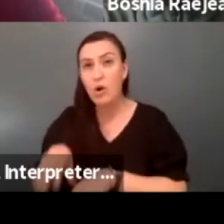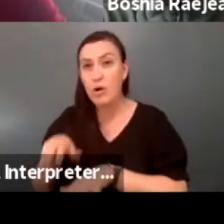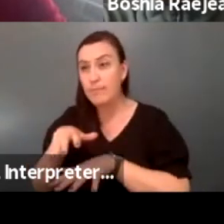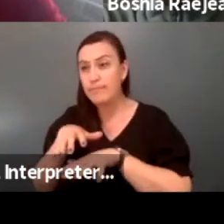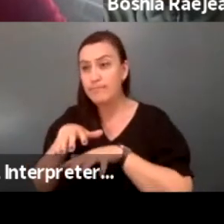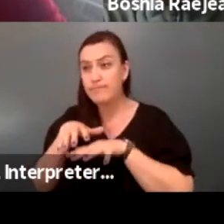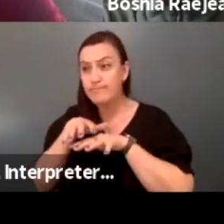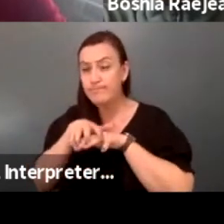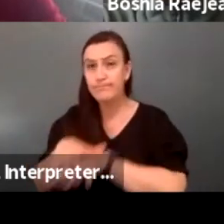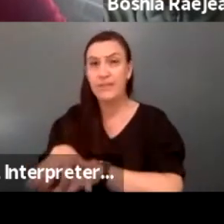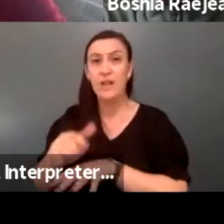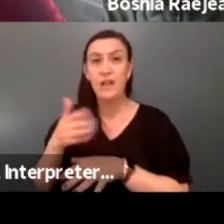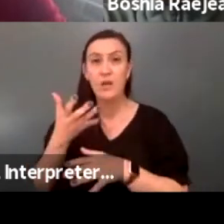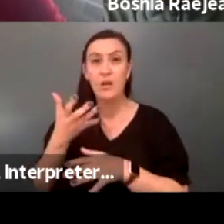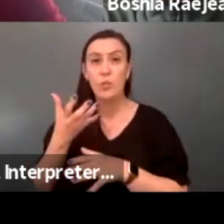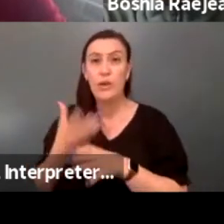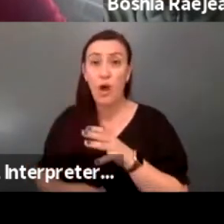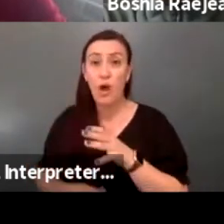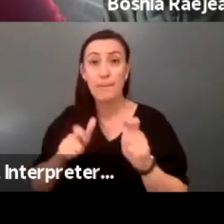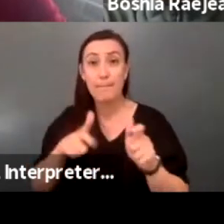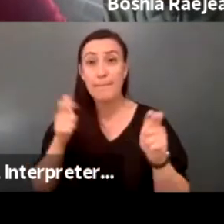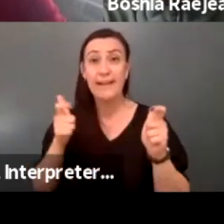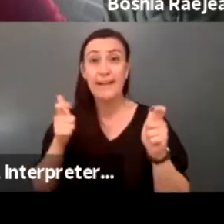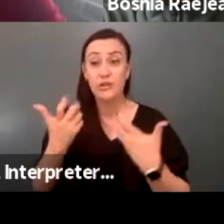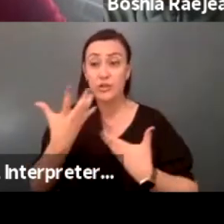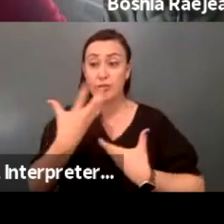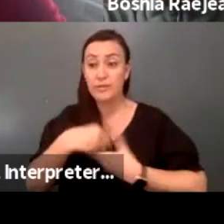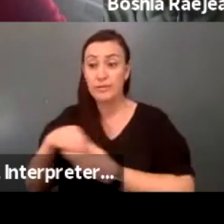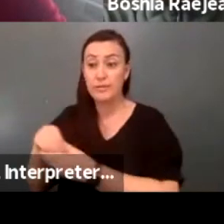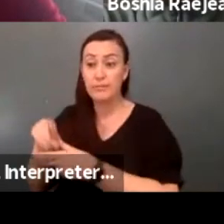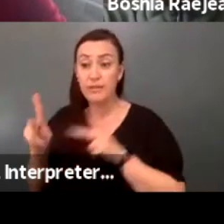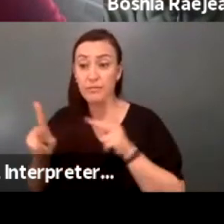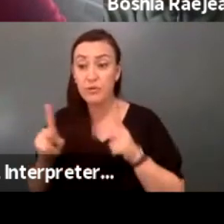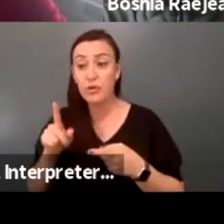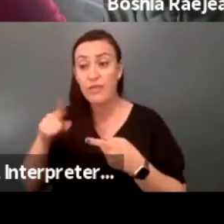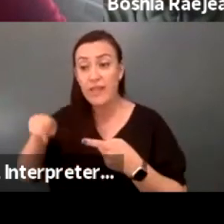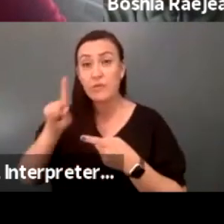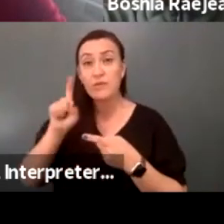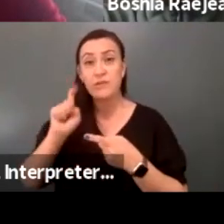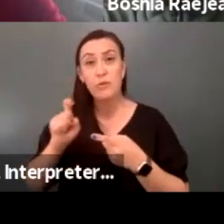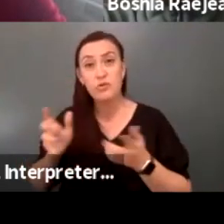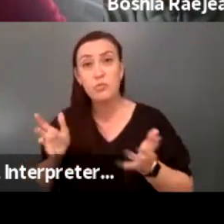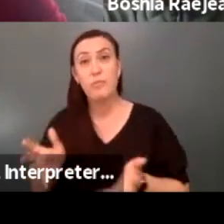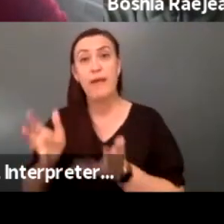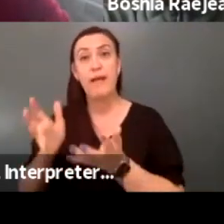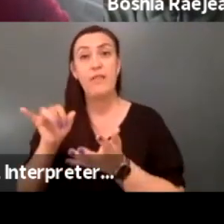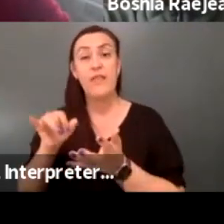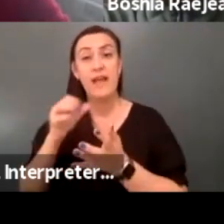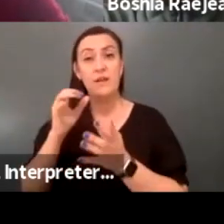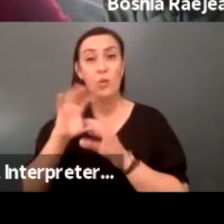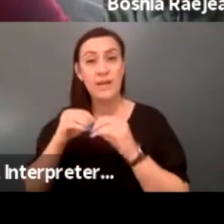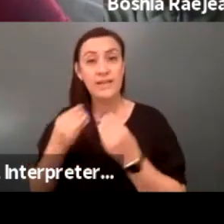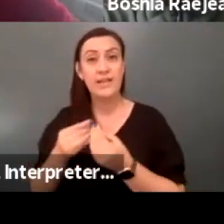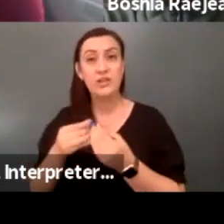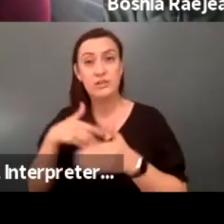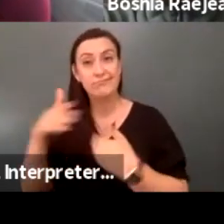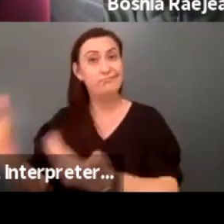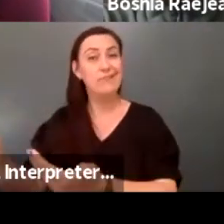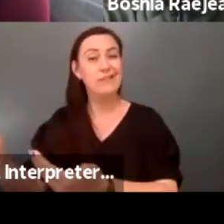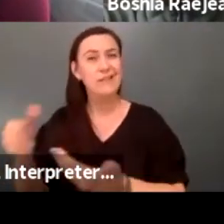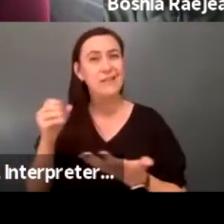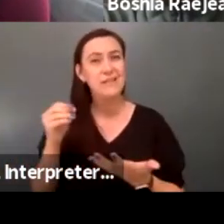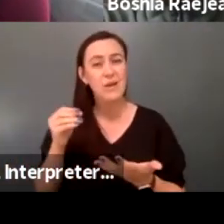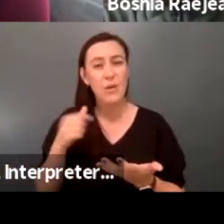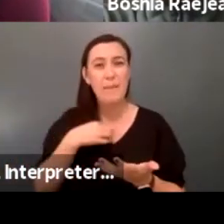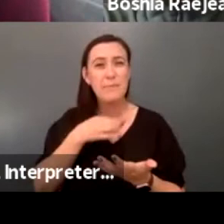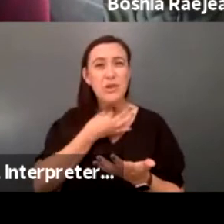like major players that were supposed to actually propel the organization forward. So I'm